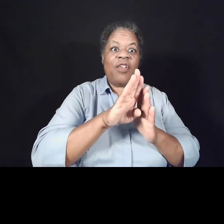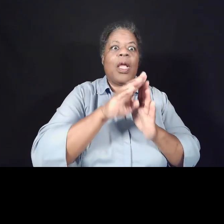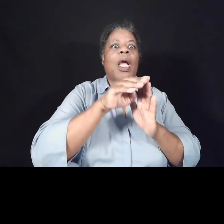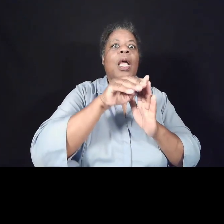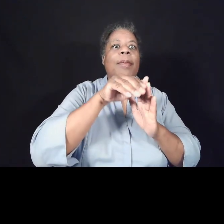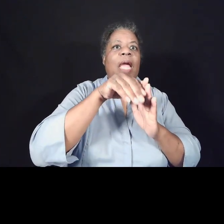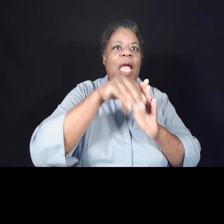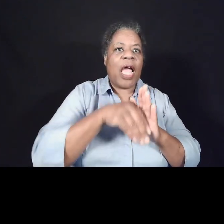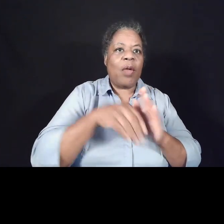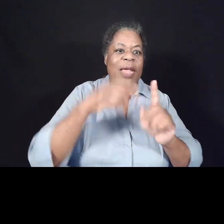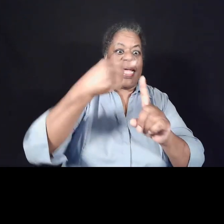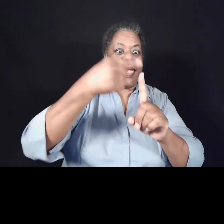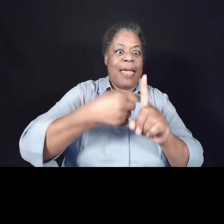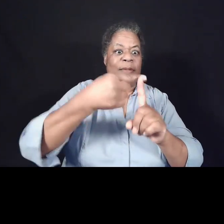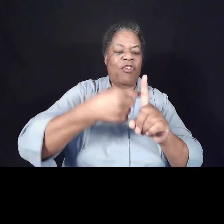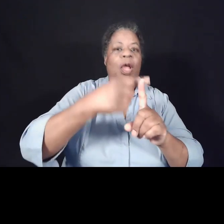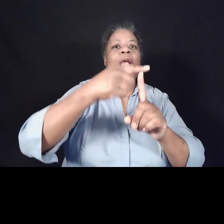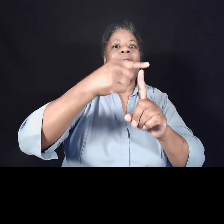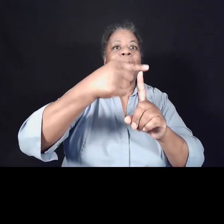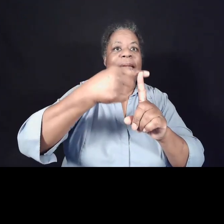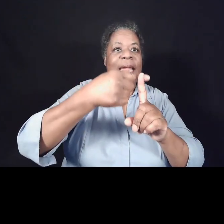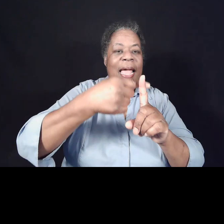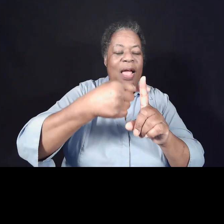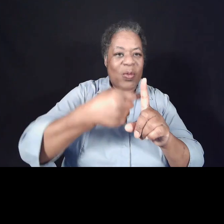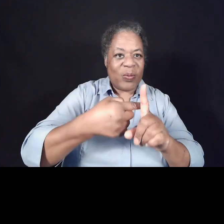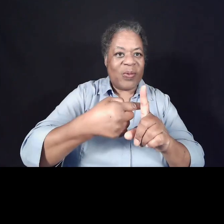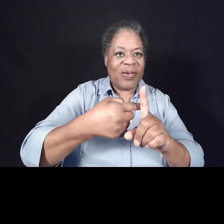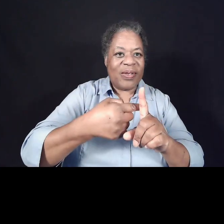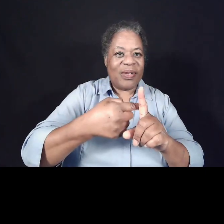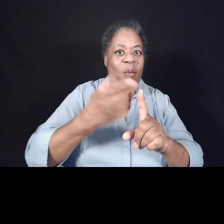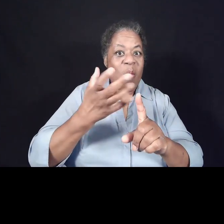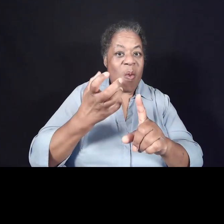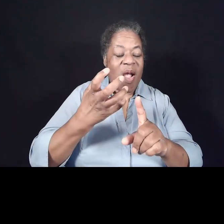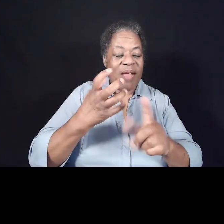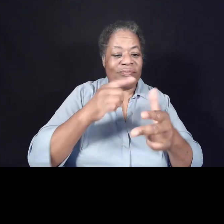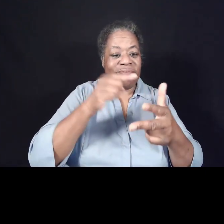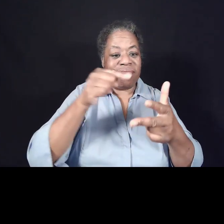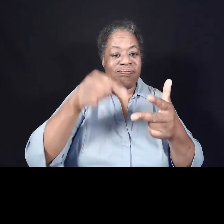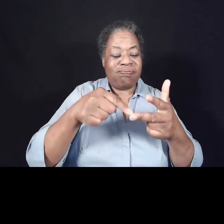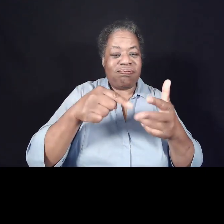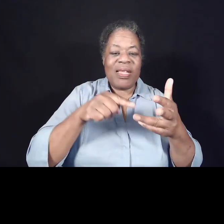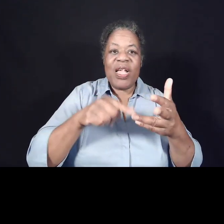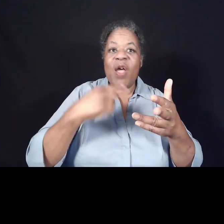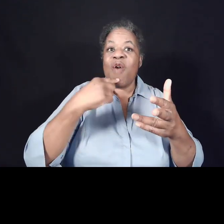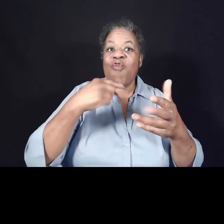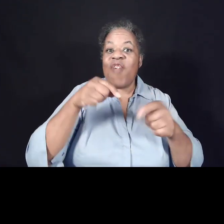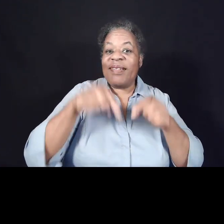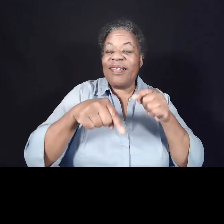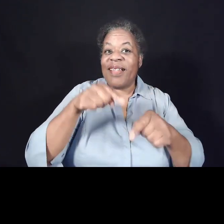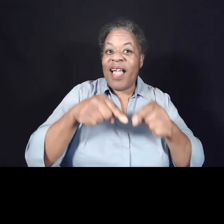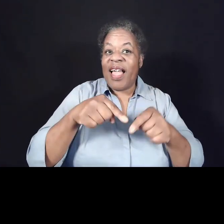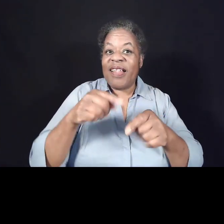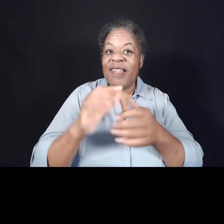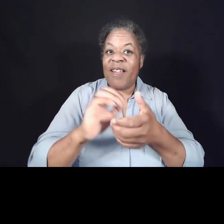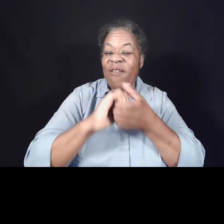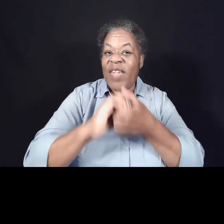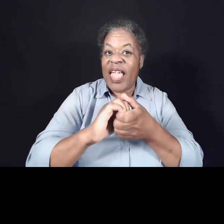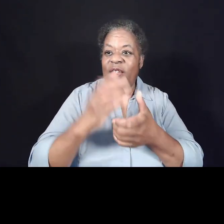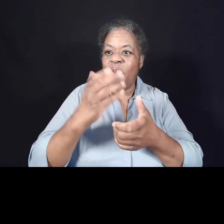the temperature to come down, a little bit anyway. If you're a Red Sox fan, you want the good old days back.